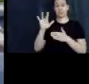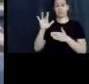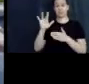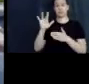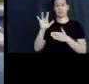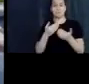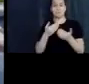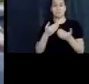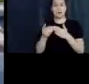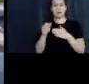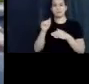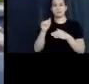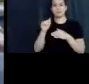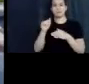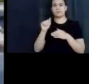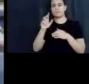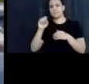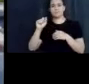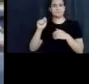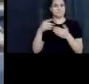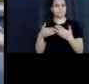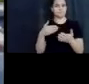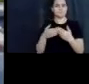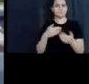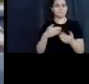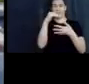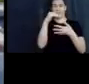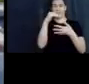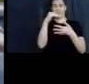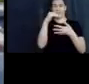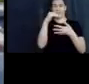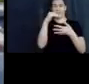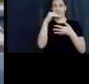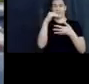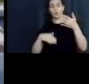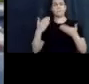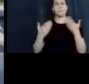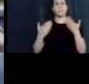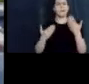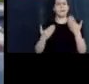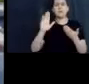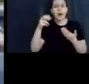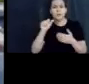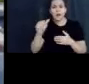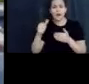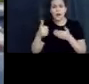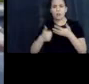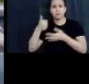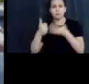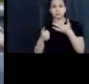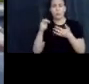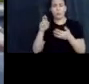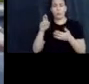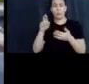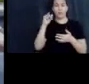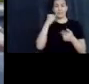just depending on where you fall with your rank after that, maybe your high school doesn't rank or maybe you're a homeschool student. Depending on where you fall, you're